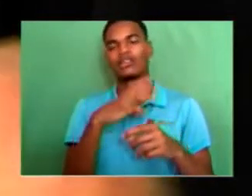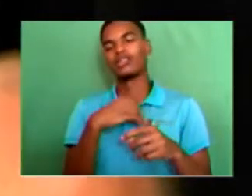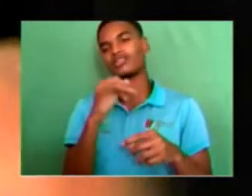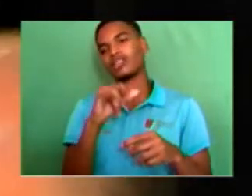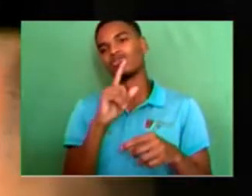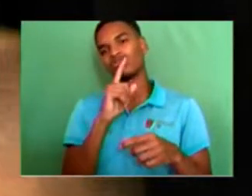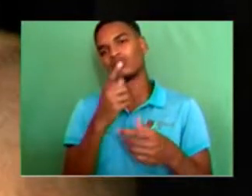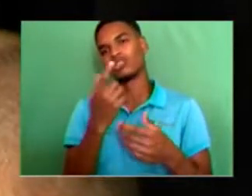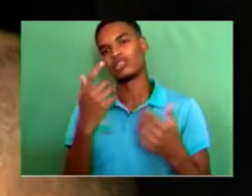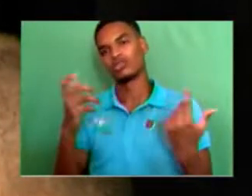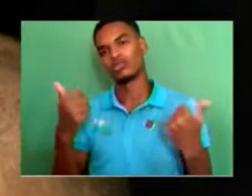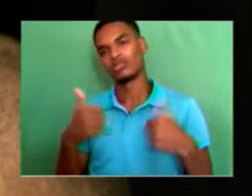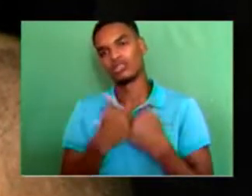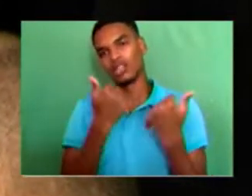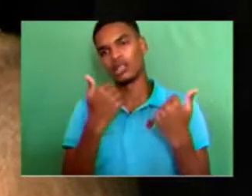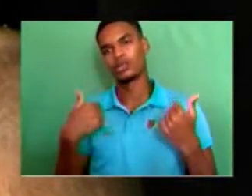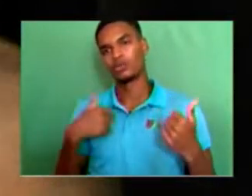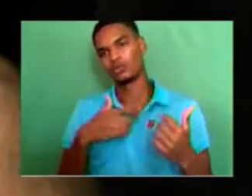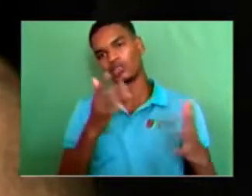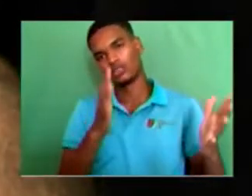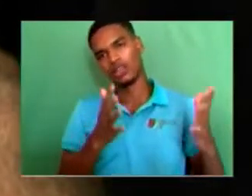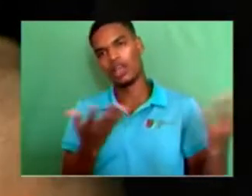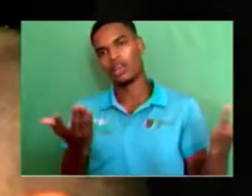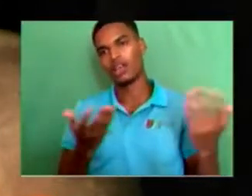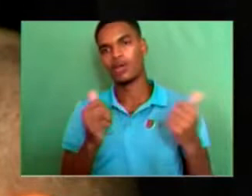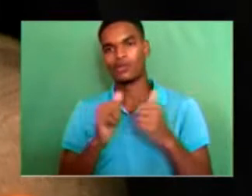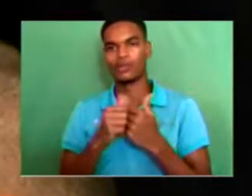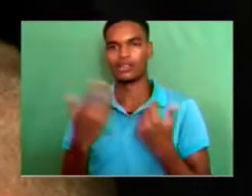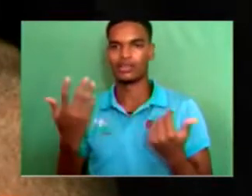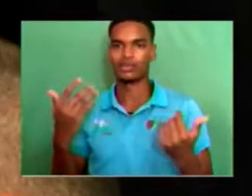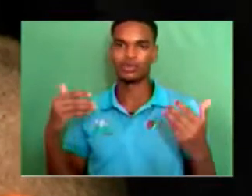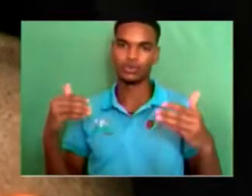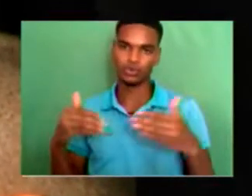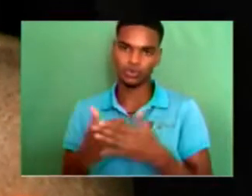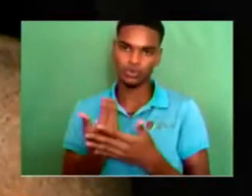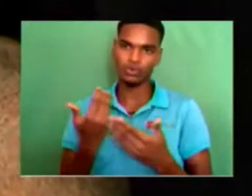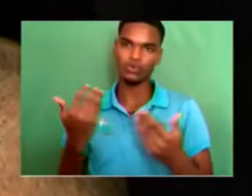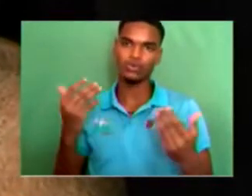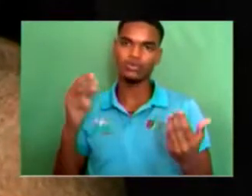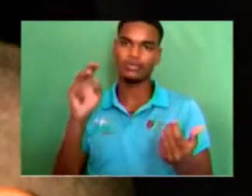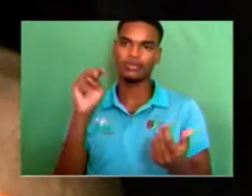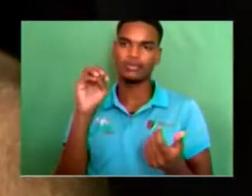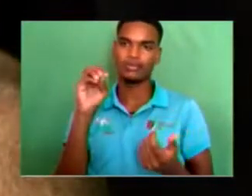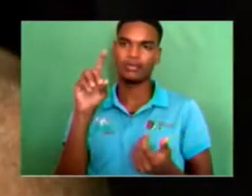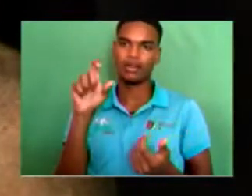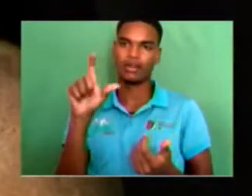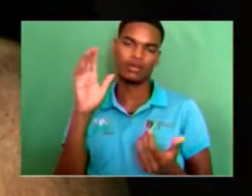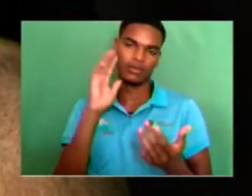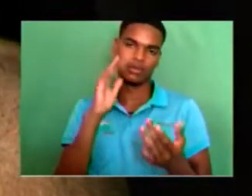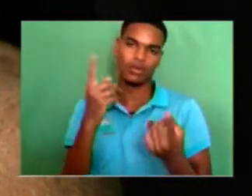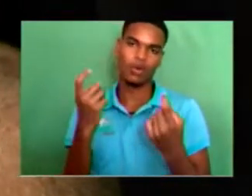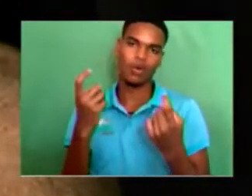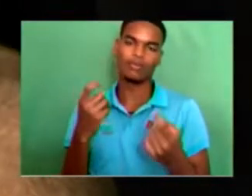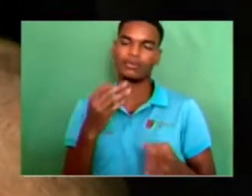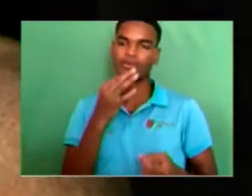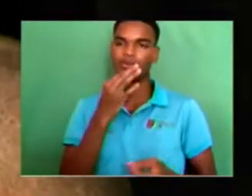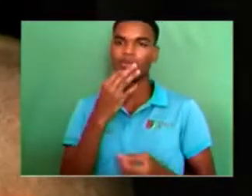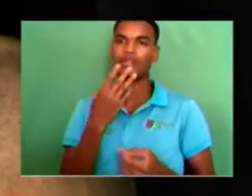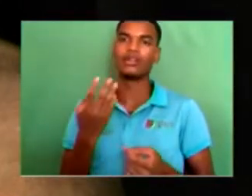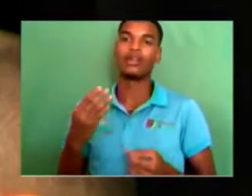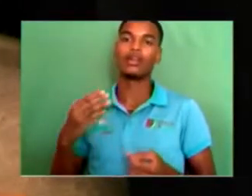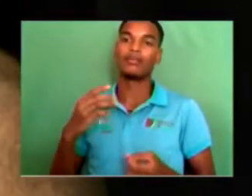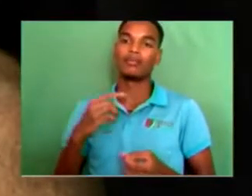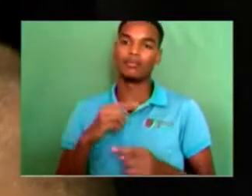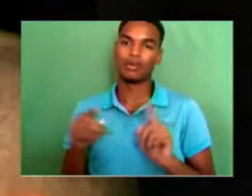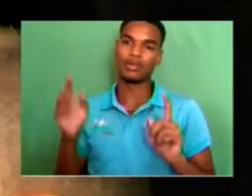we're talking about here with a new model coming to market. But there is a delay. There